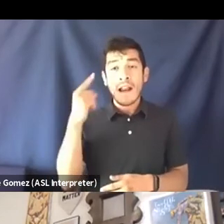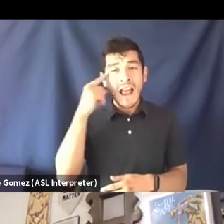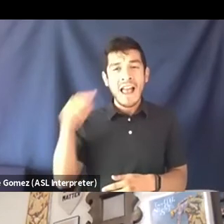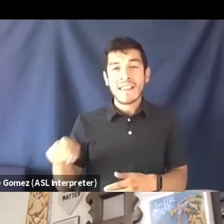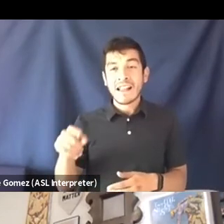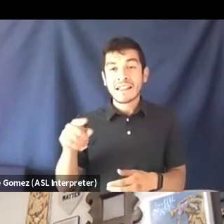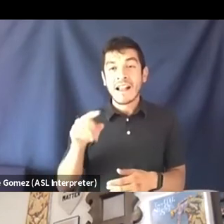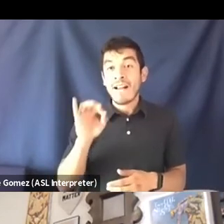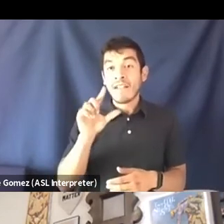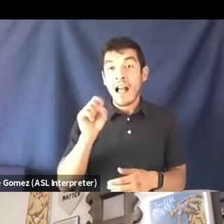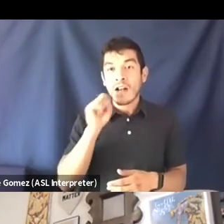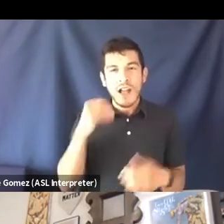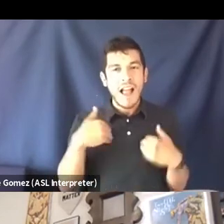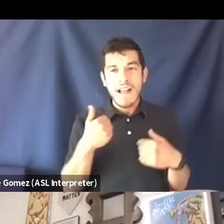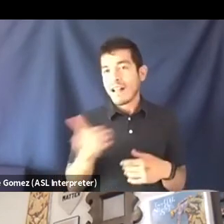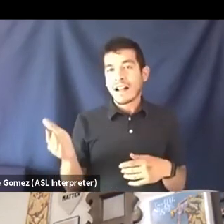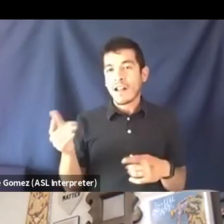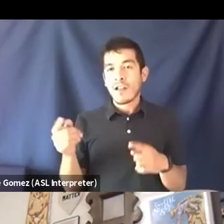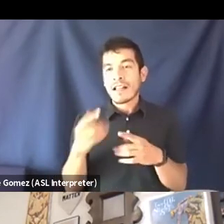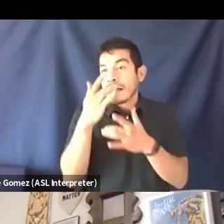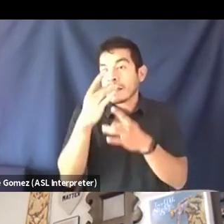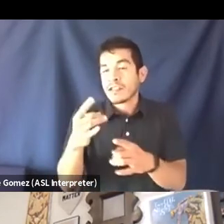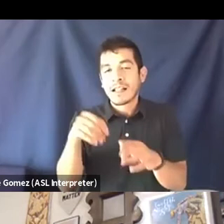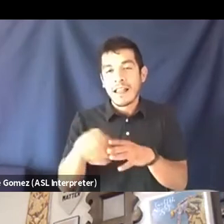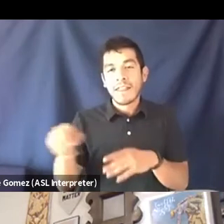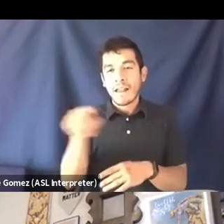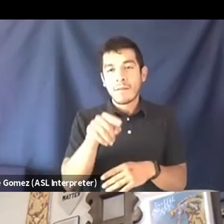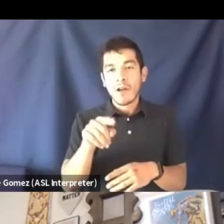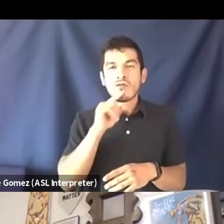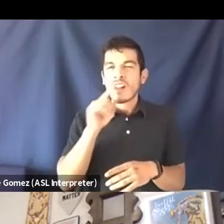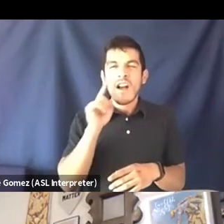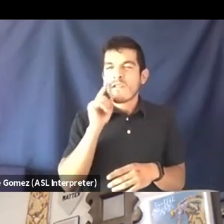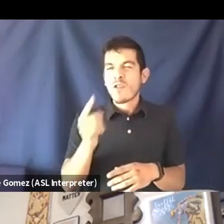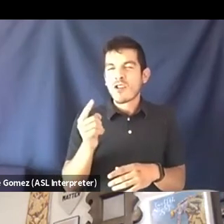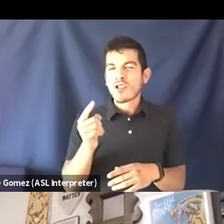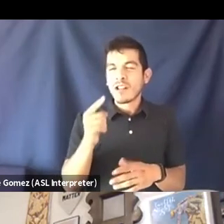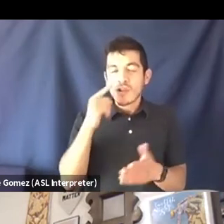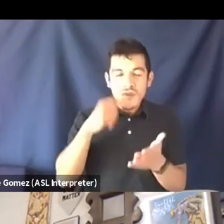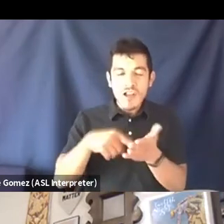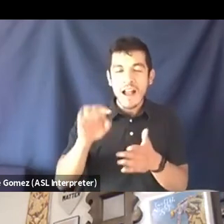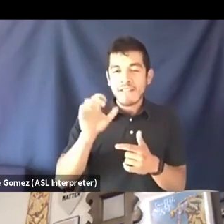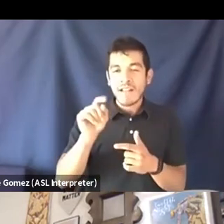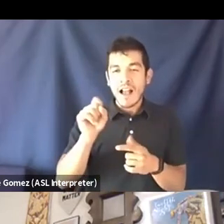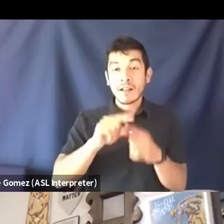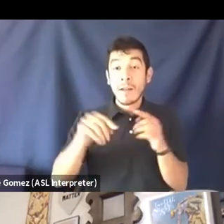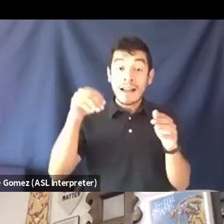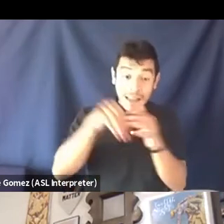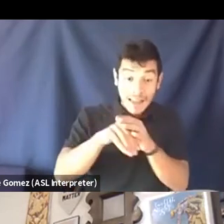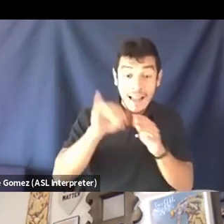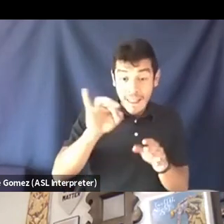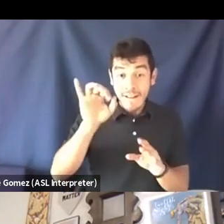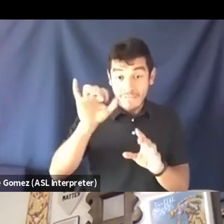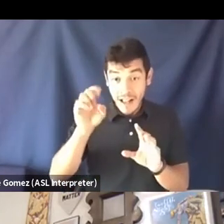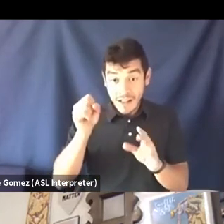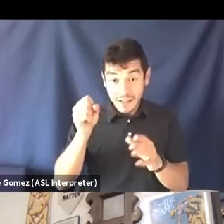would have anything, you know, interesting in them. It was really just for fact-checking purposes. But within the files,